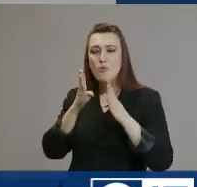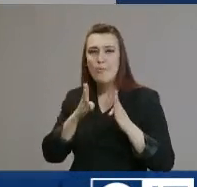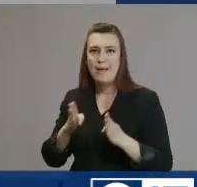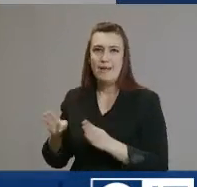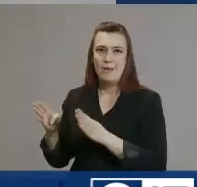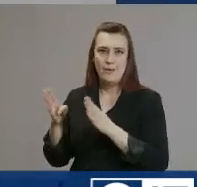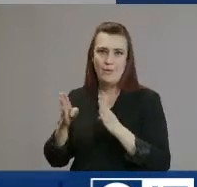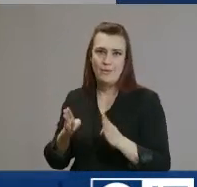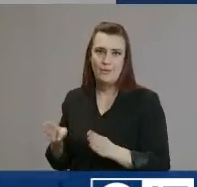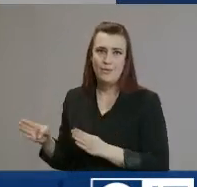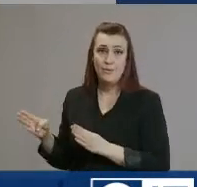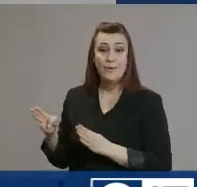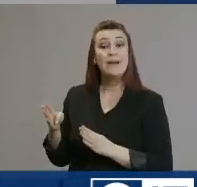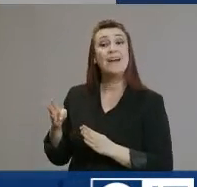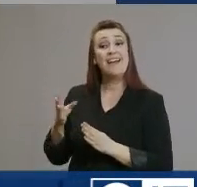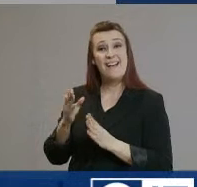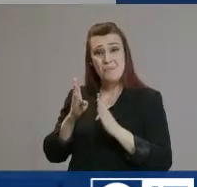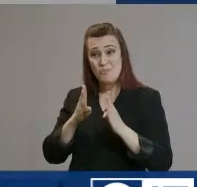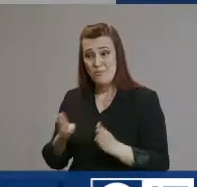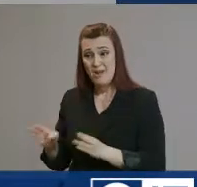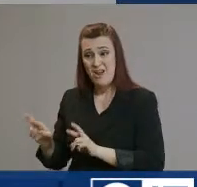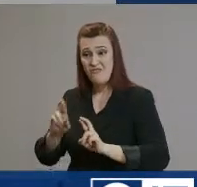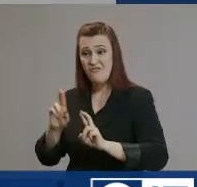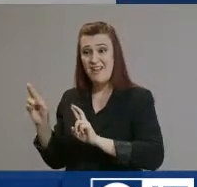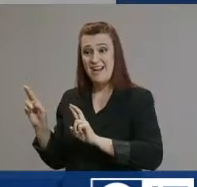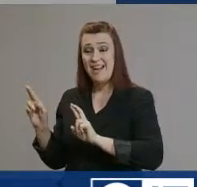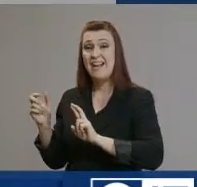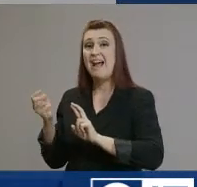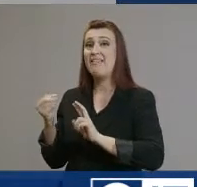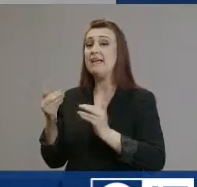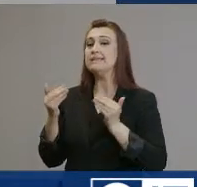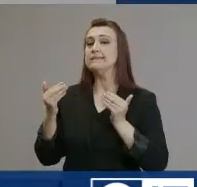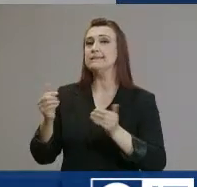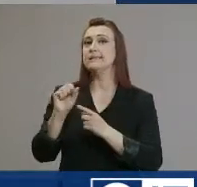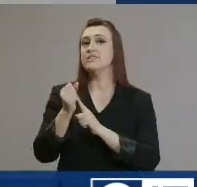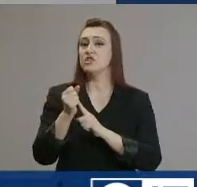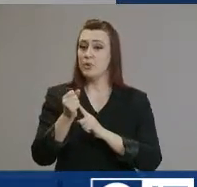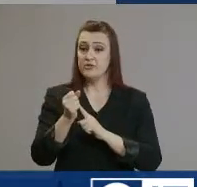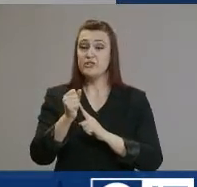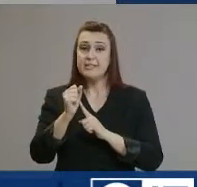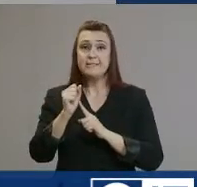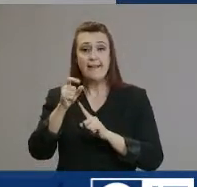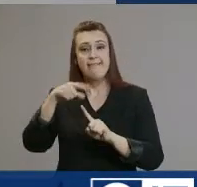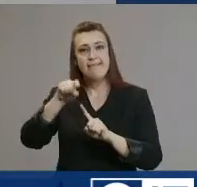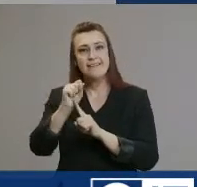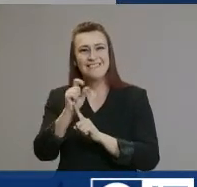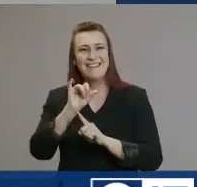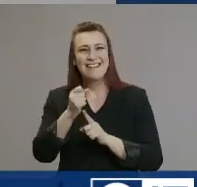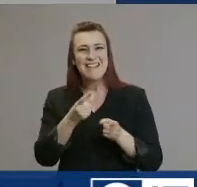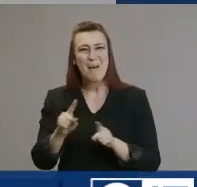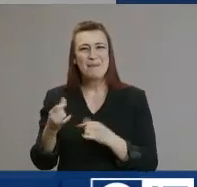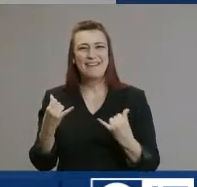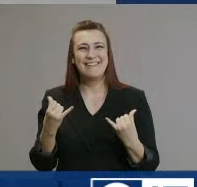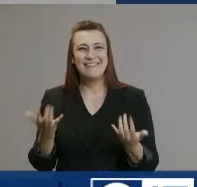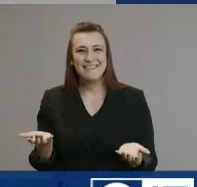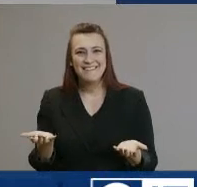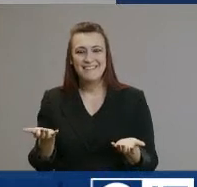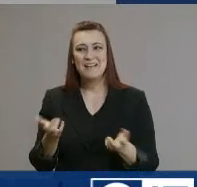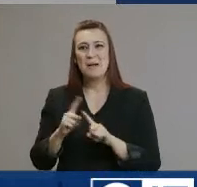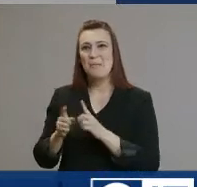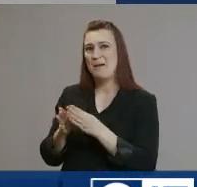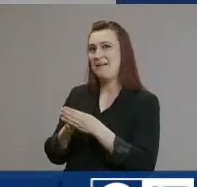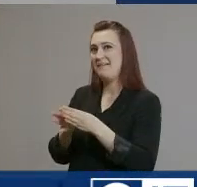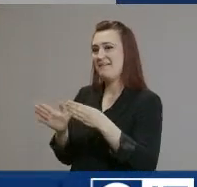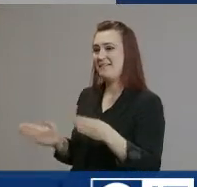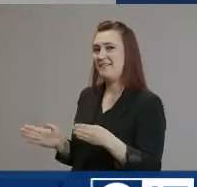we are prepared for it. And I want to thank Arizonans. They've been asked to do a lot. They have sacrificed a lot.